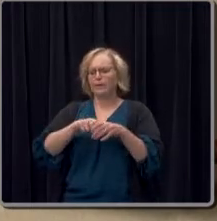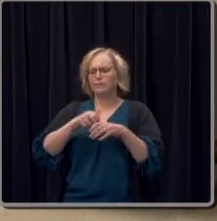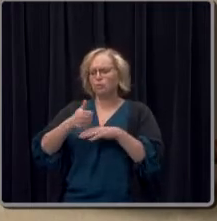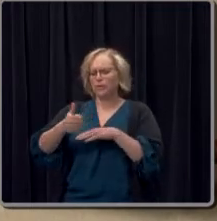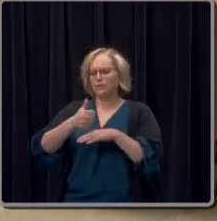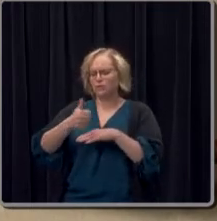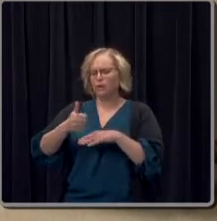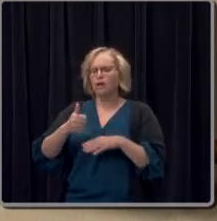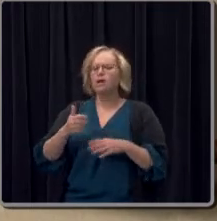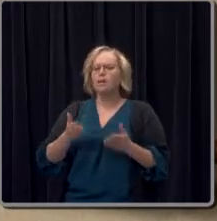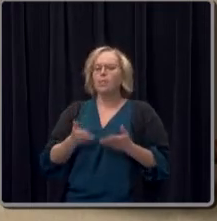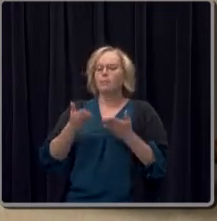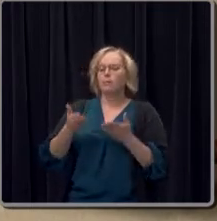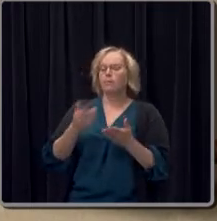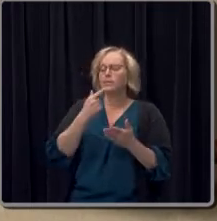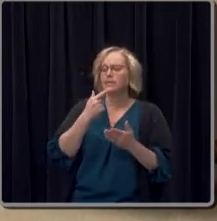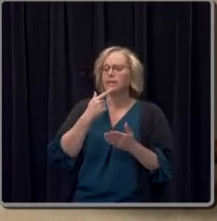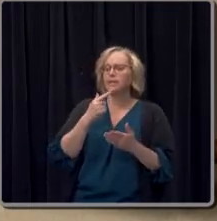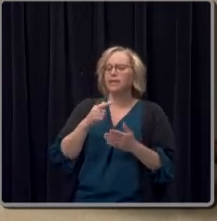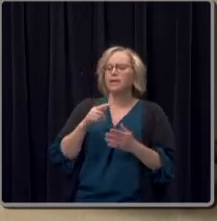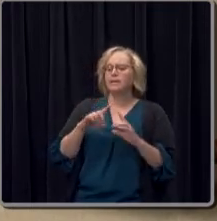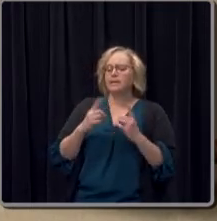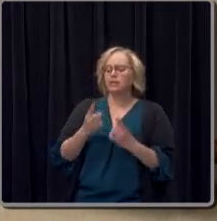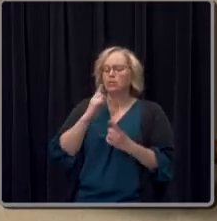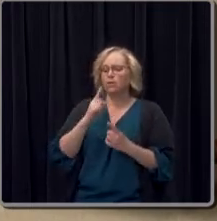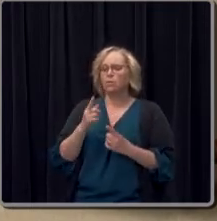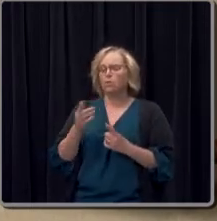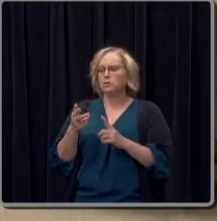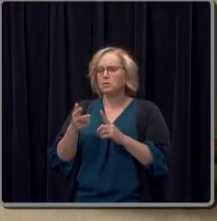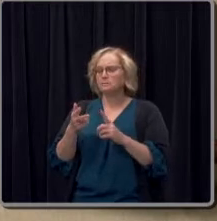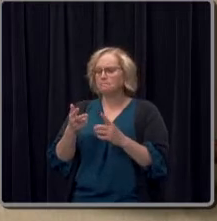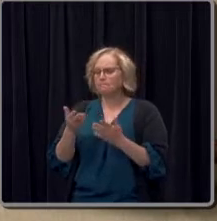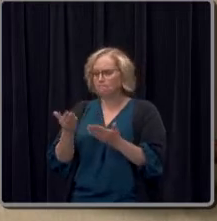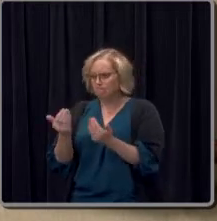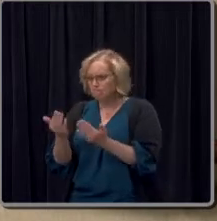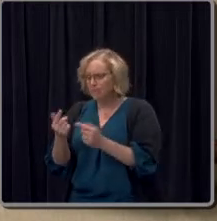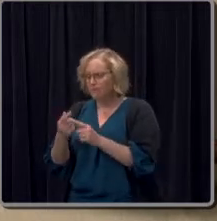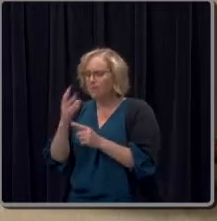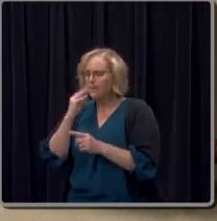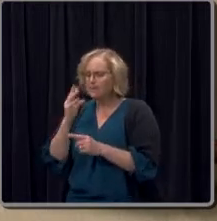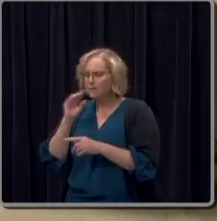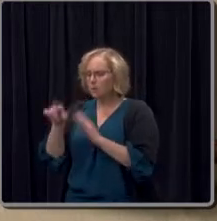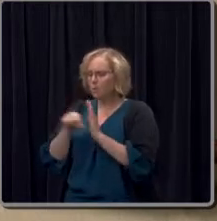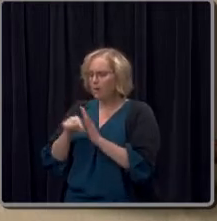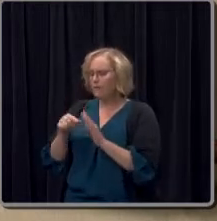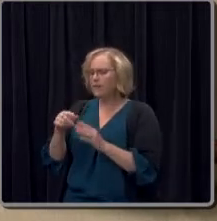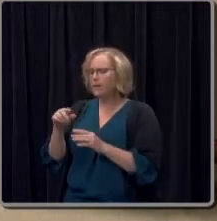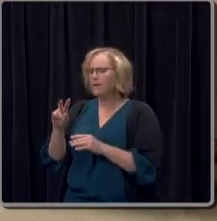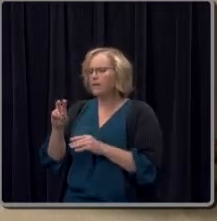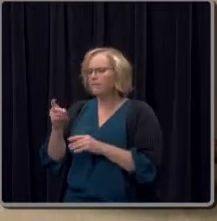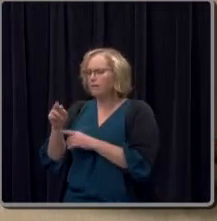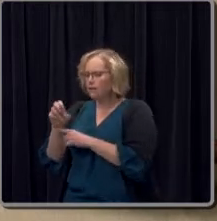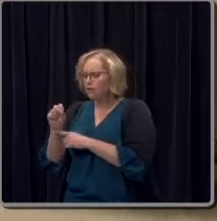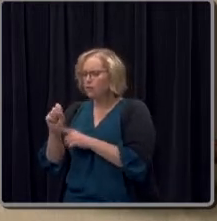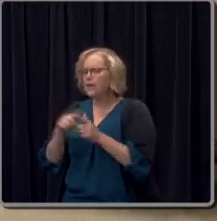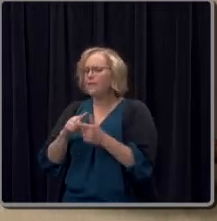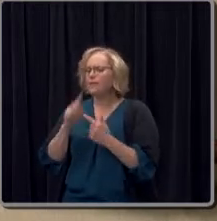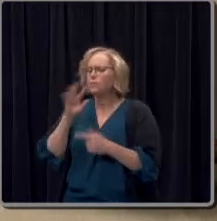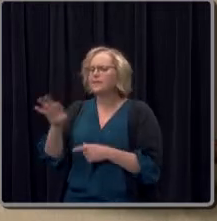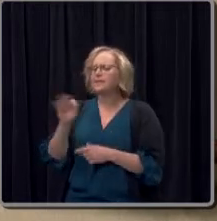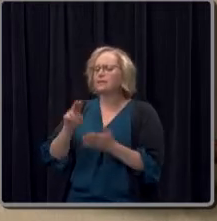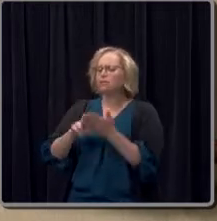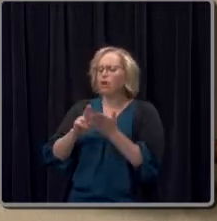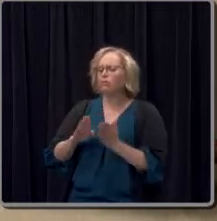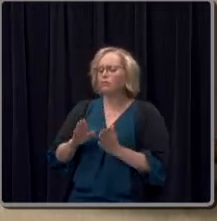district would solicit from experienced and qualified vendors, and the objective of the district would be to select a contractor who will